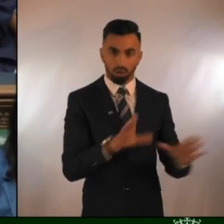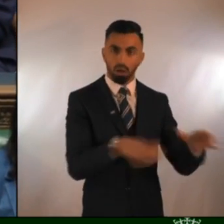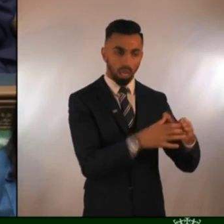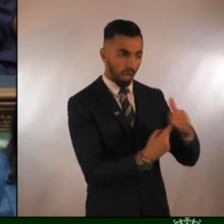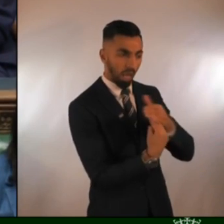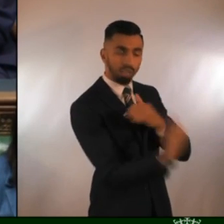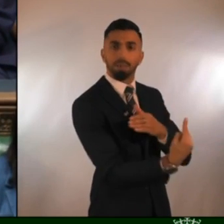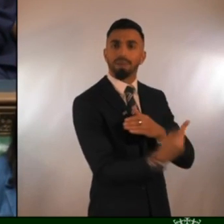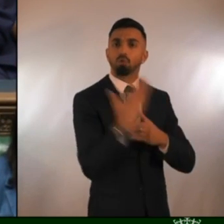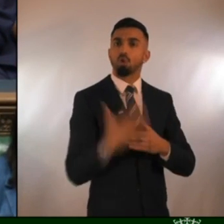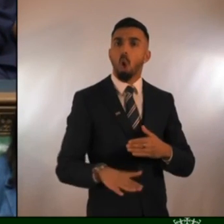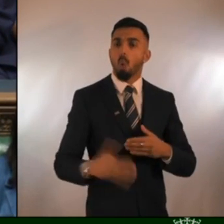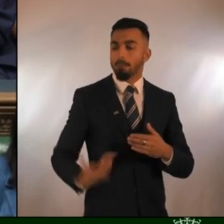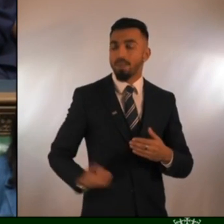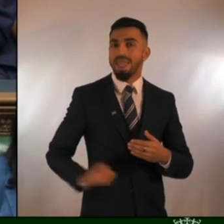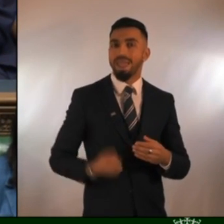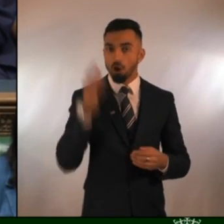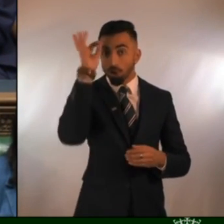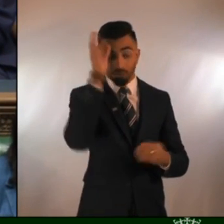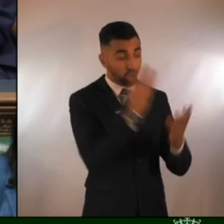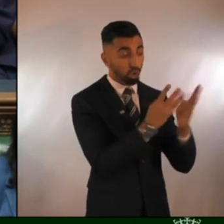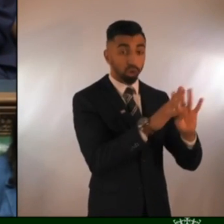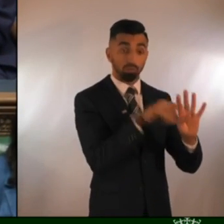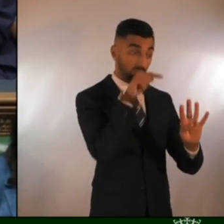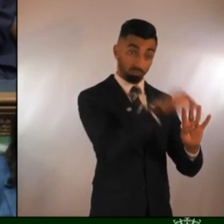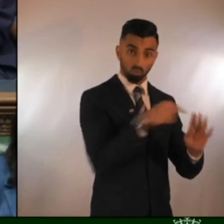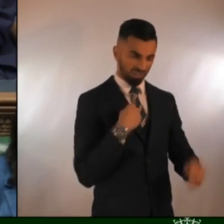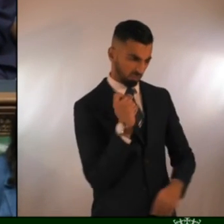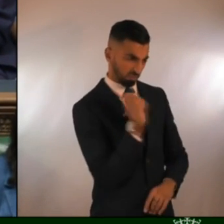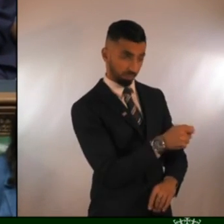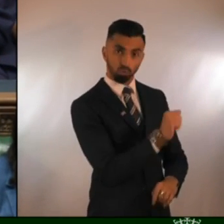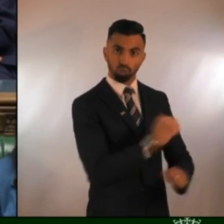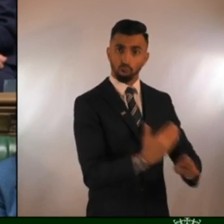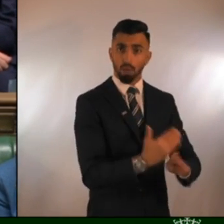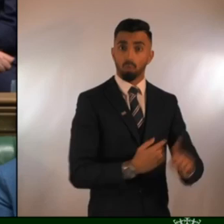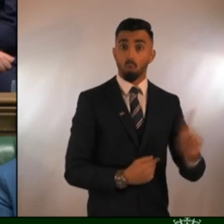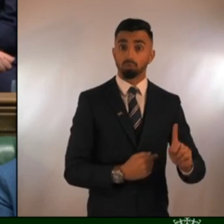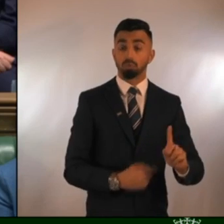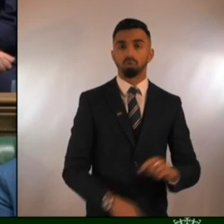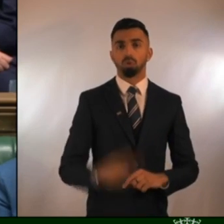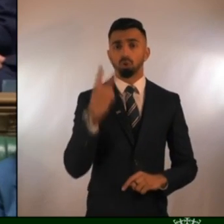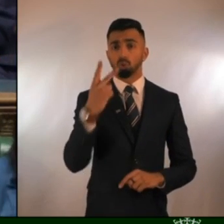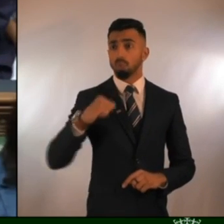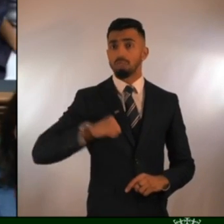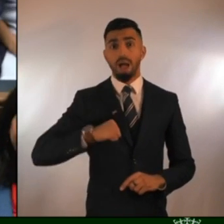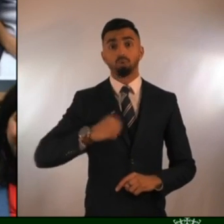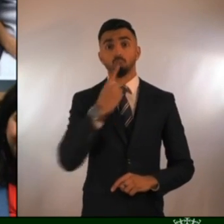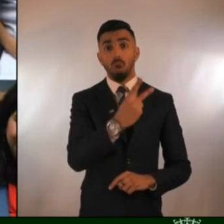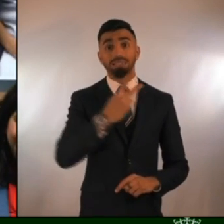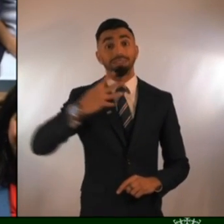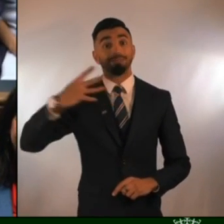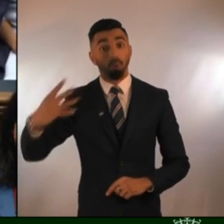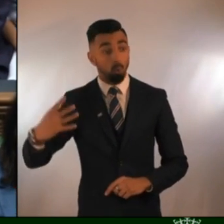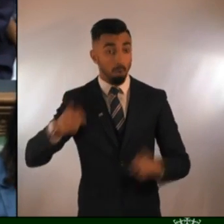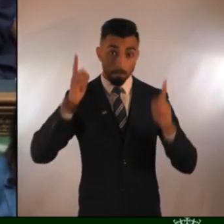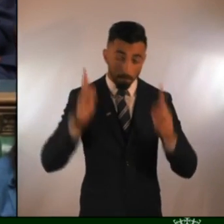formal target that as long as economic conditions allow, by 2024, the national living wage will reach 2/3 of